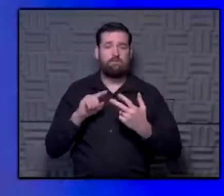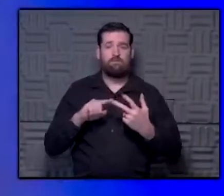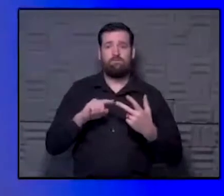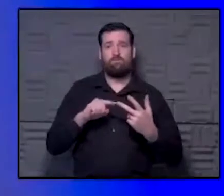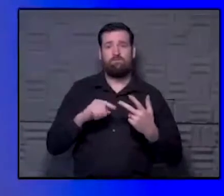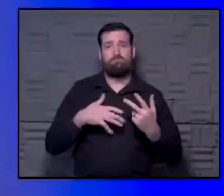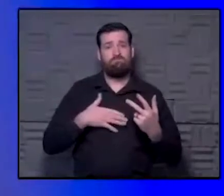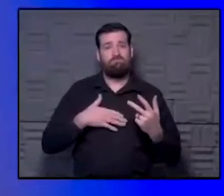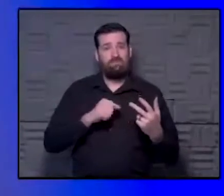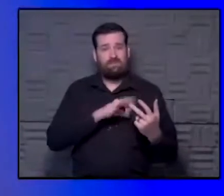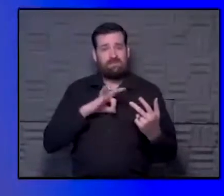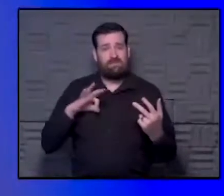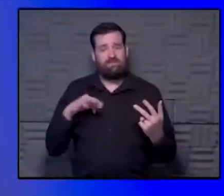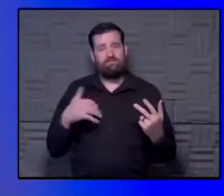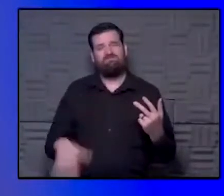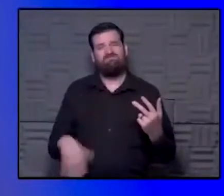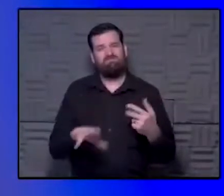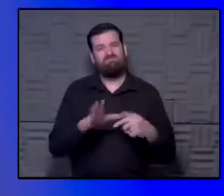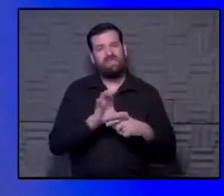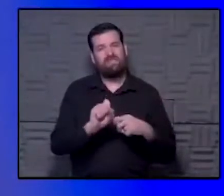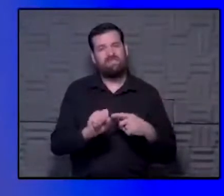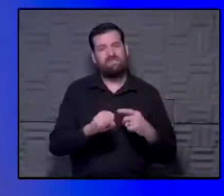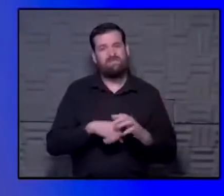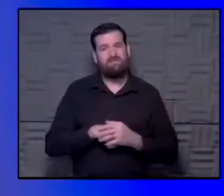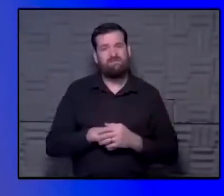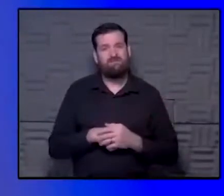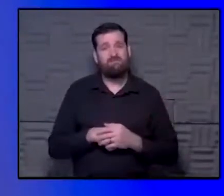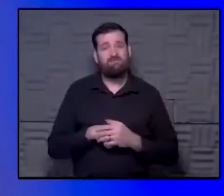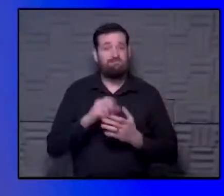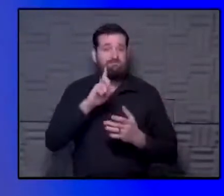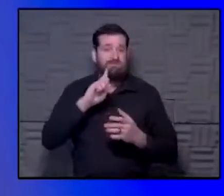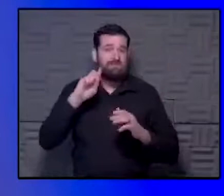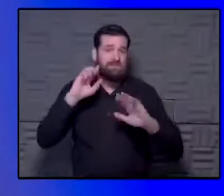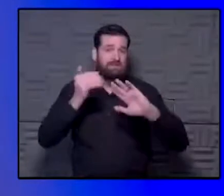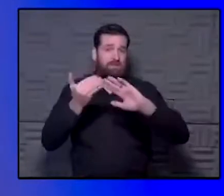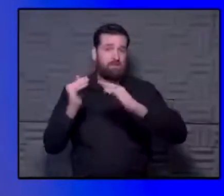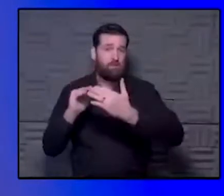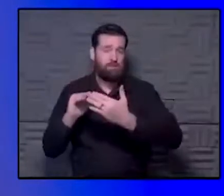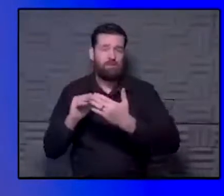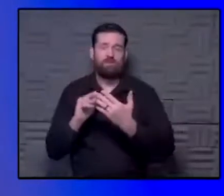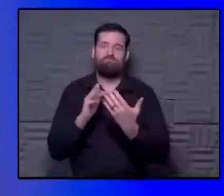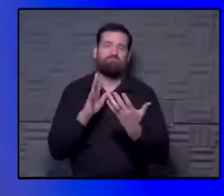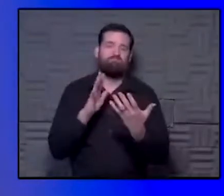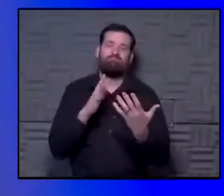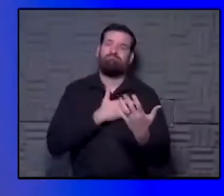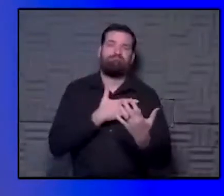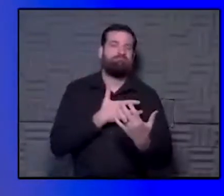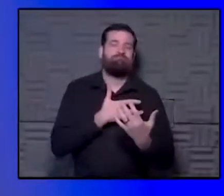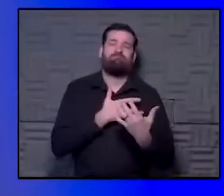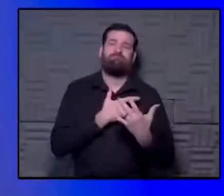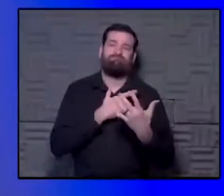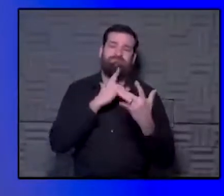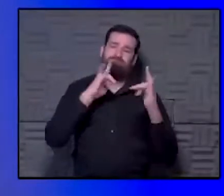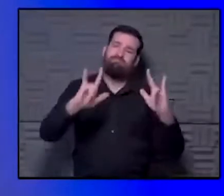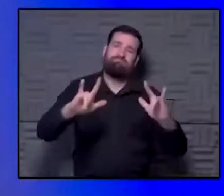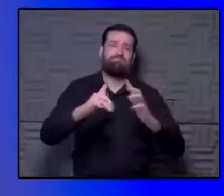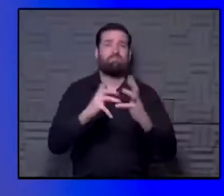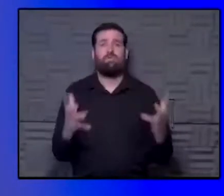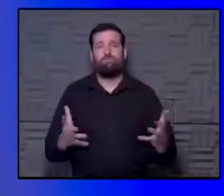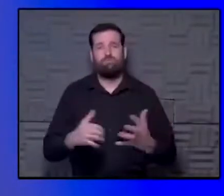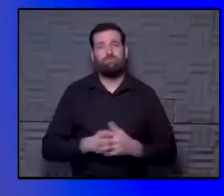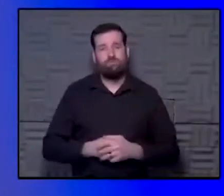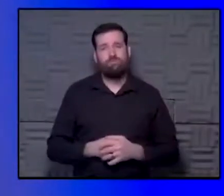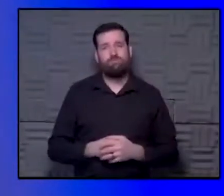My staff has been amazing. The deaf community, bless their hearts. I love them so much.